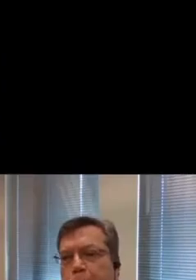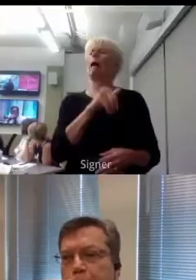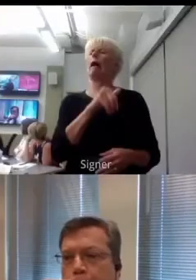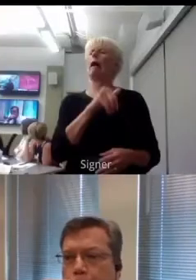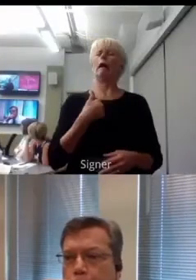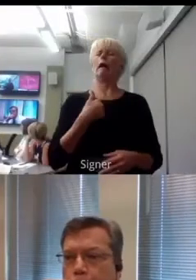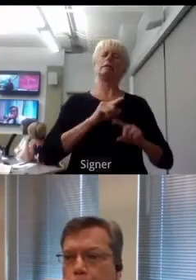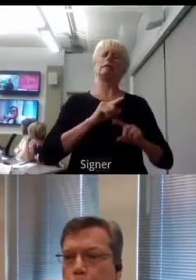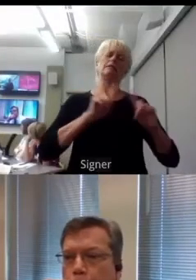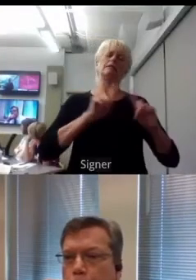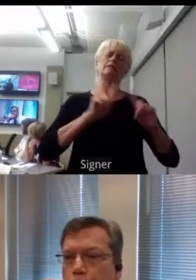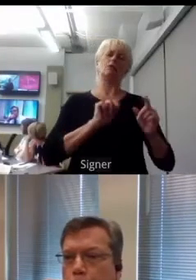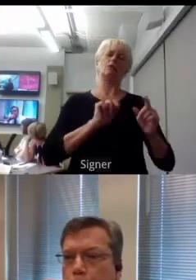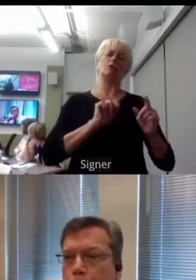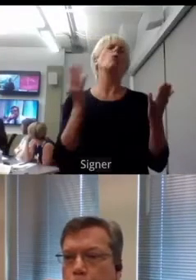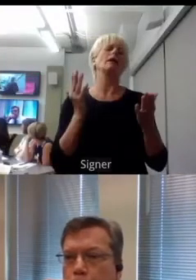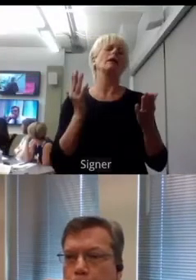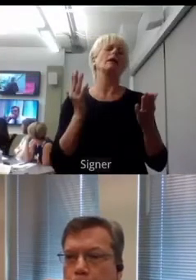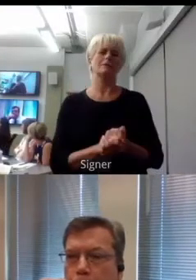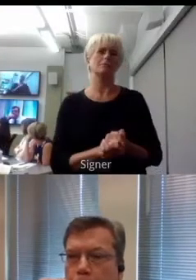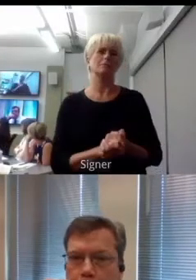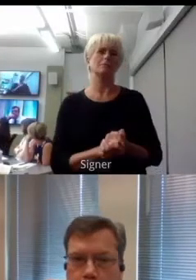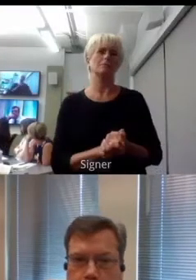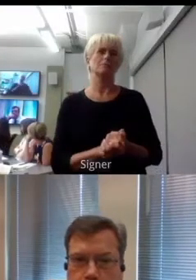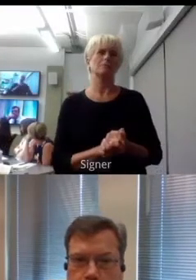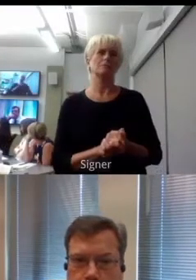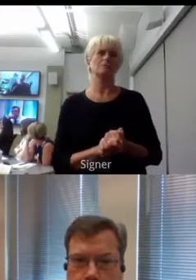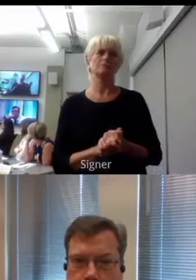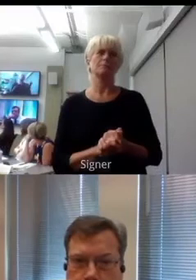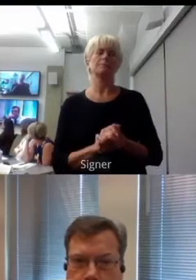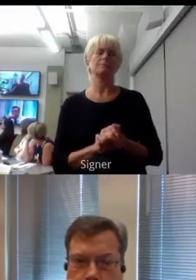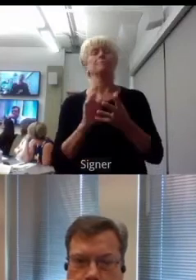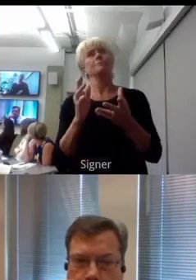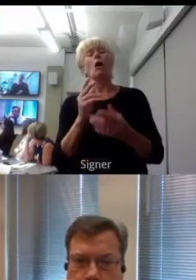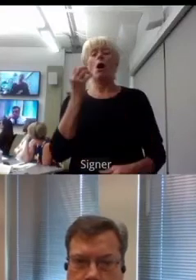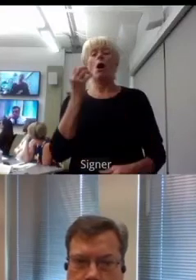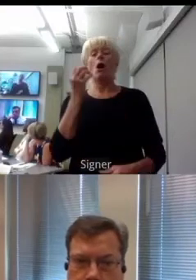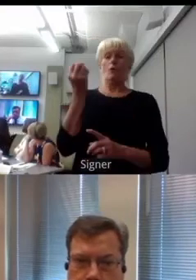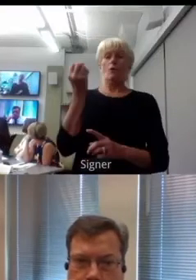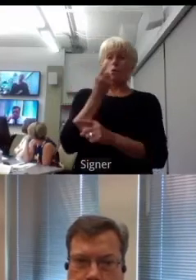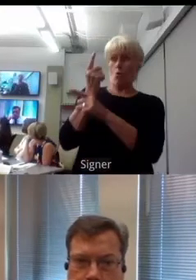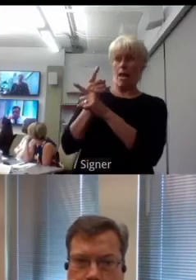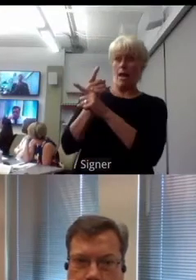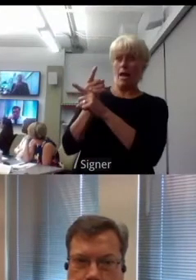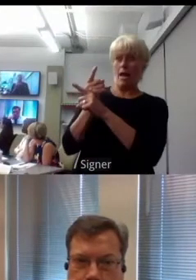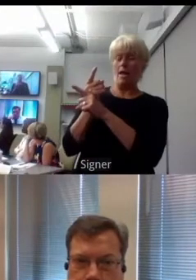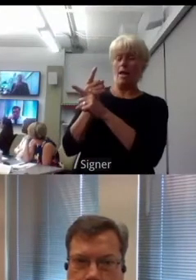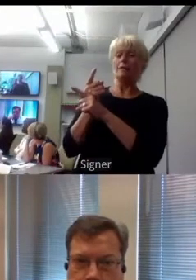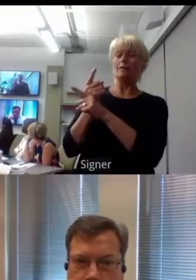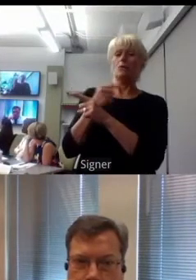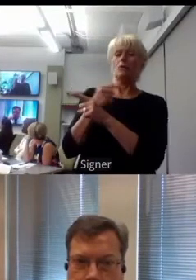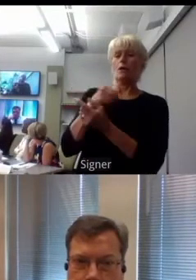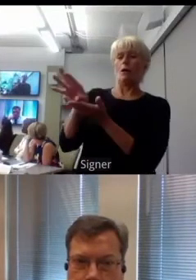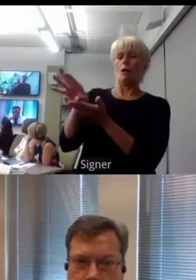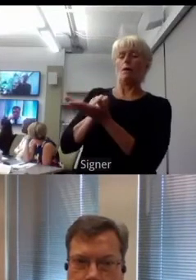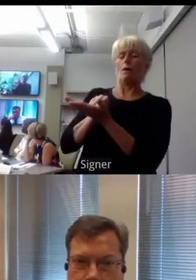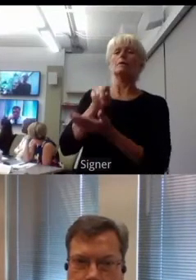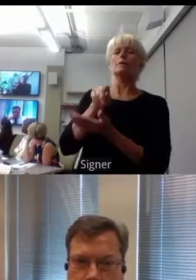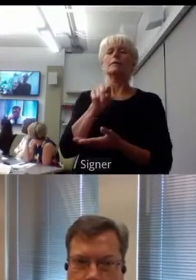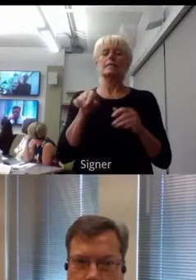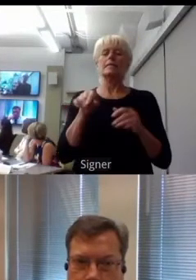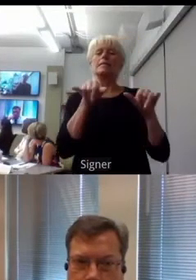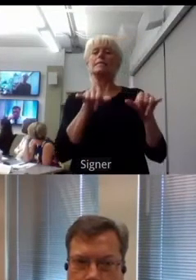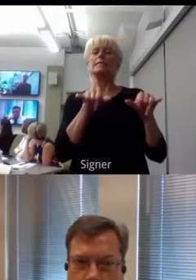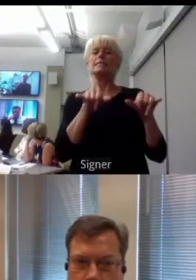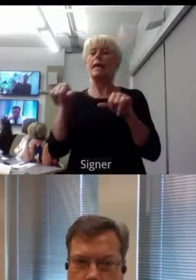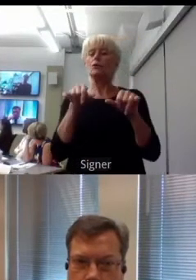we felt that Ontario got right that we replicated was when it came time to do standards, we started with customer service. We started with it